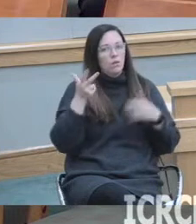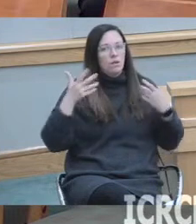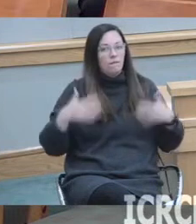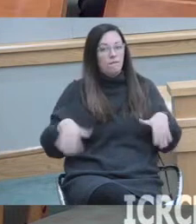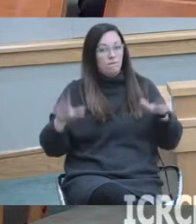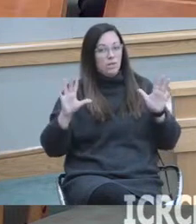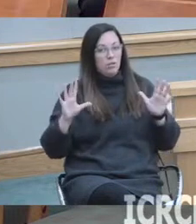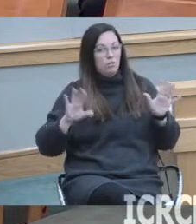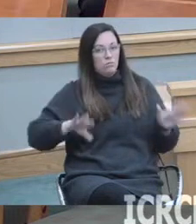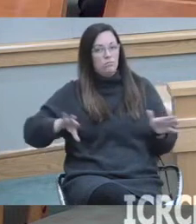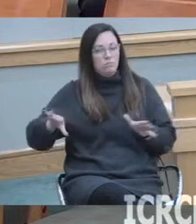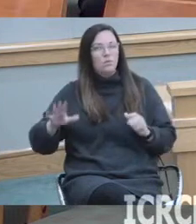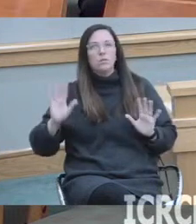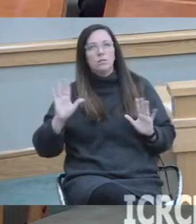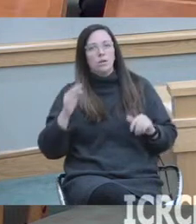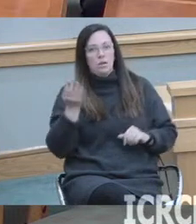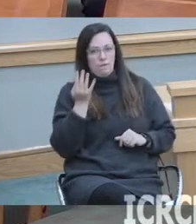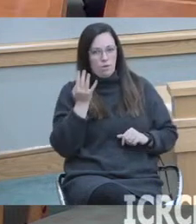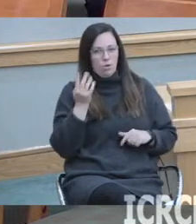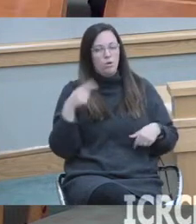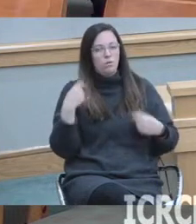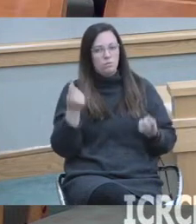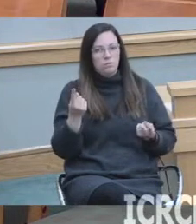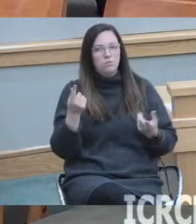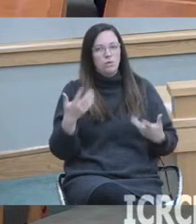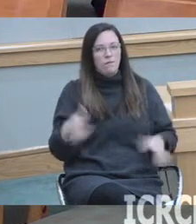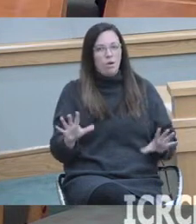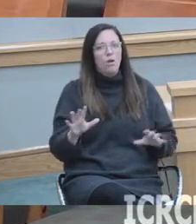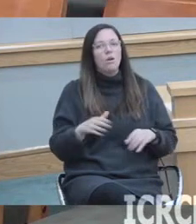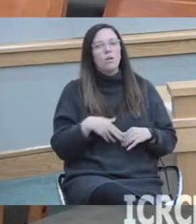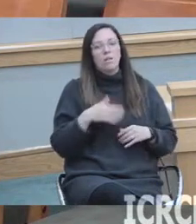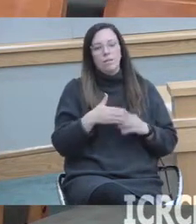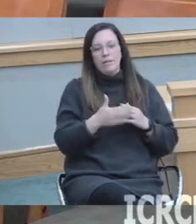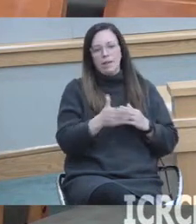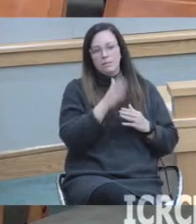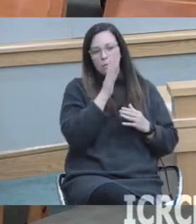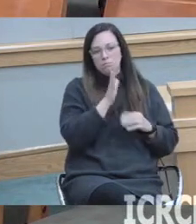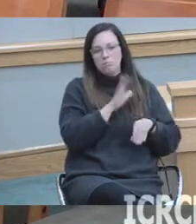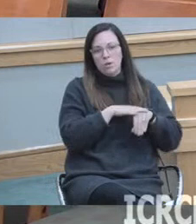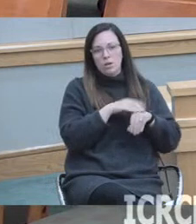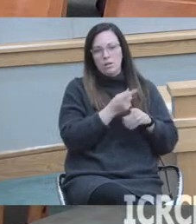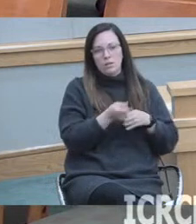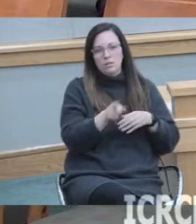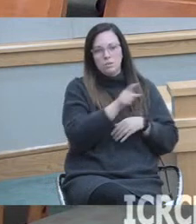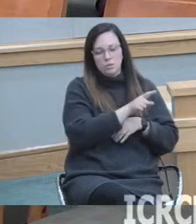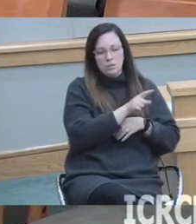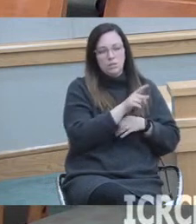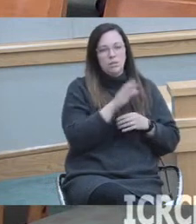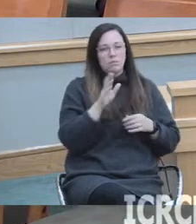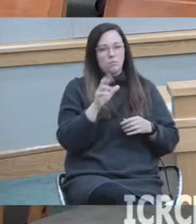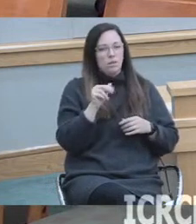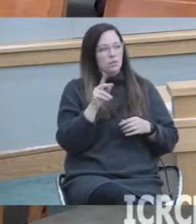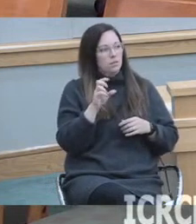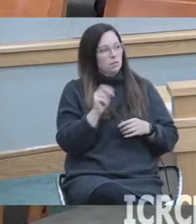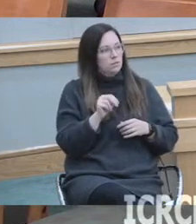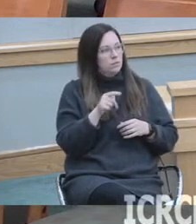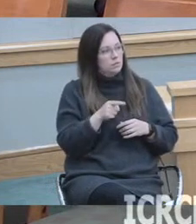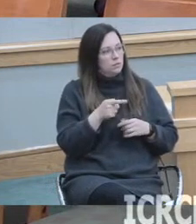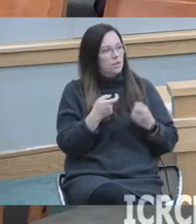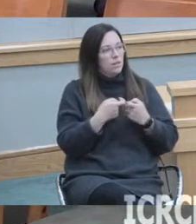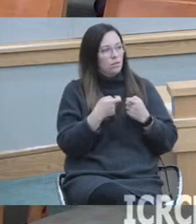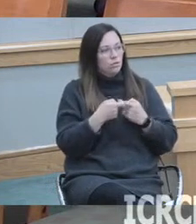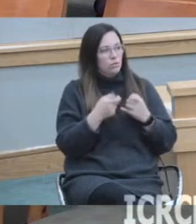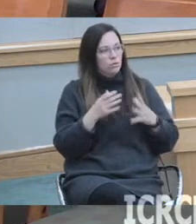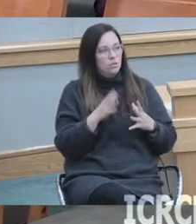far, or 4 of them done so far. They'll have the rest of them will be done next week, and then Brandon Asbrock, the electrician, will go through